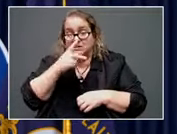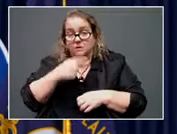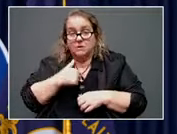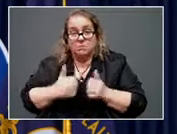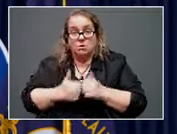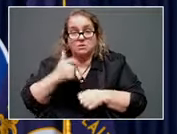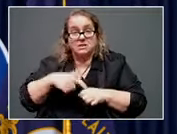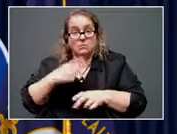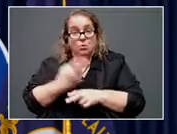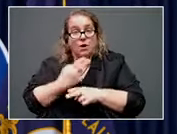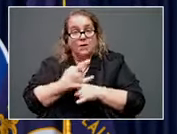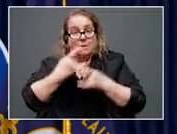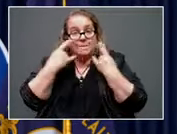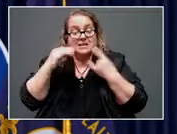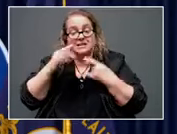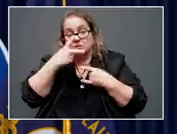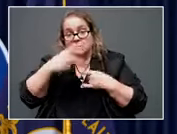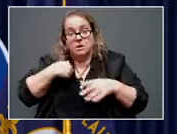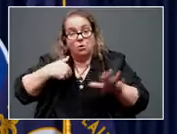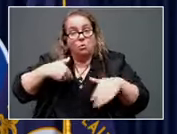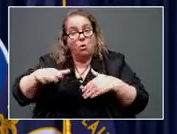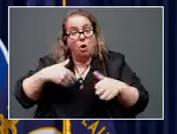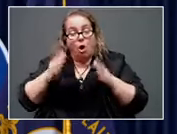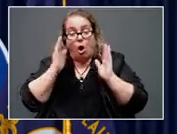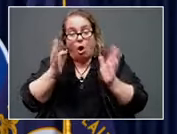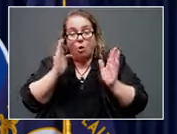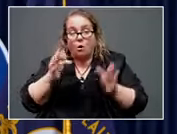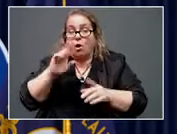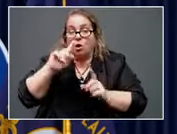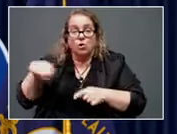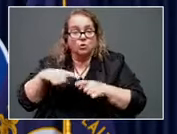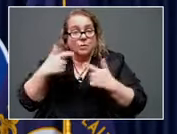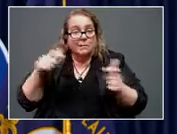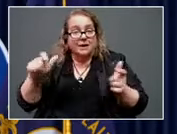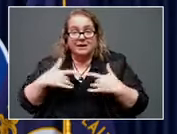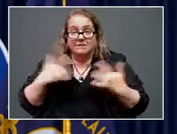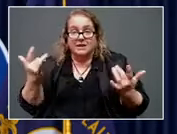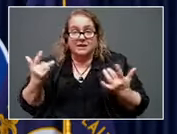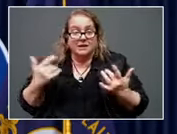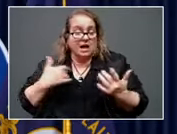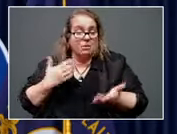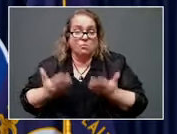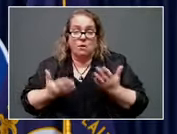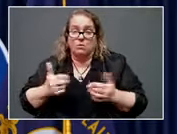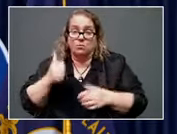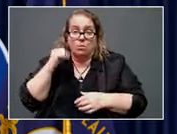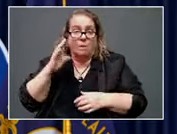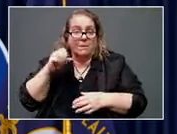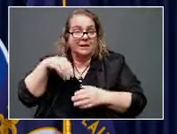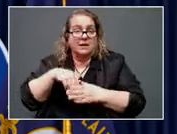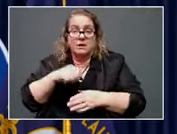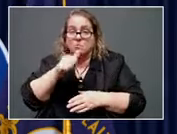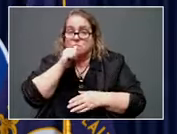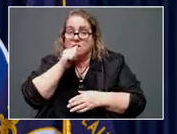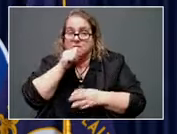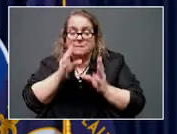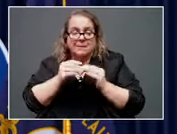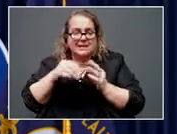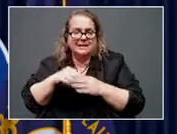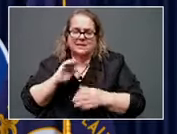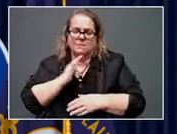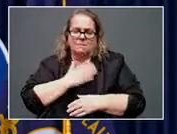through the hallways or going to a big event. I probably won't be in private meetings in my office. So we truly